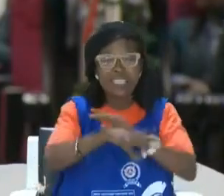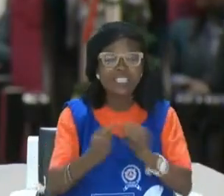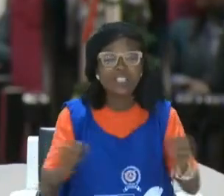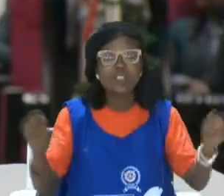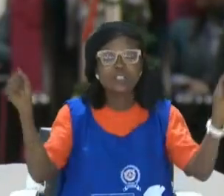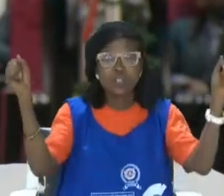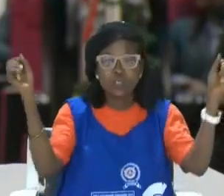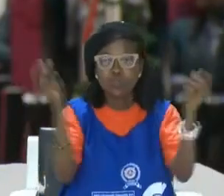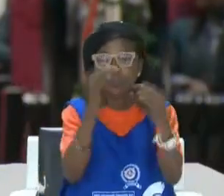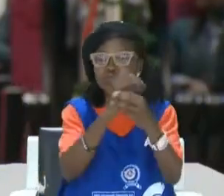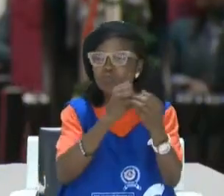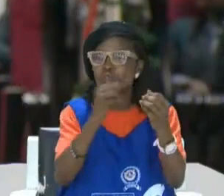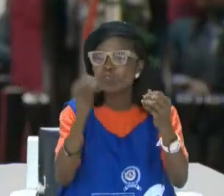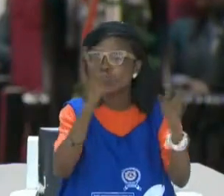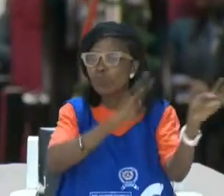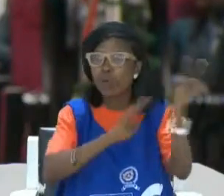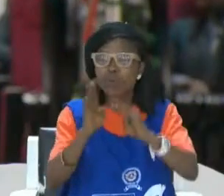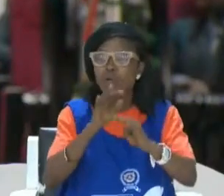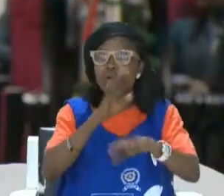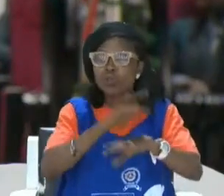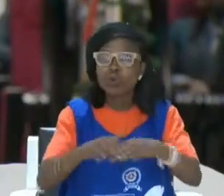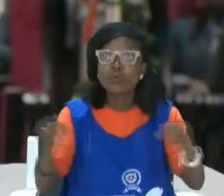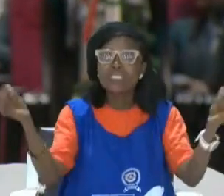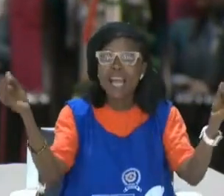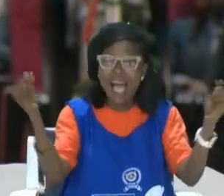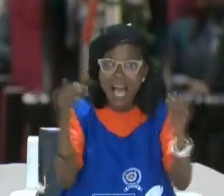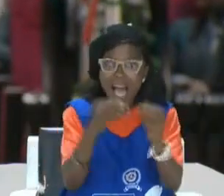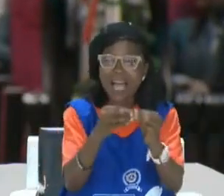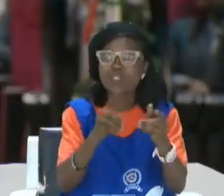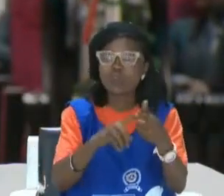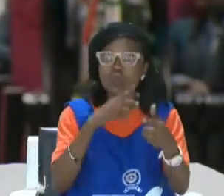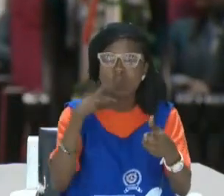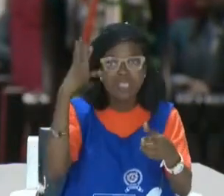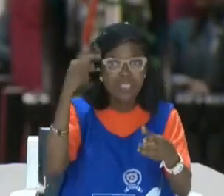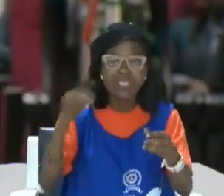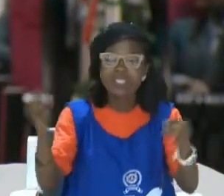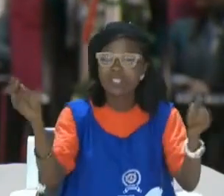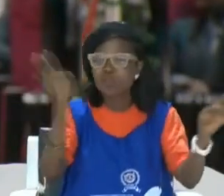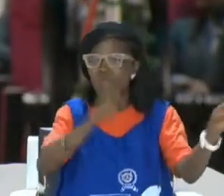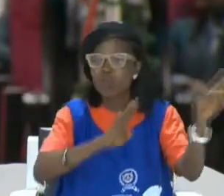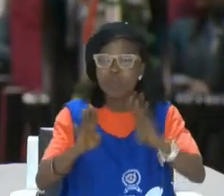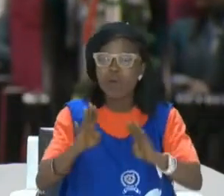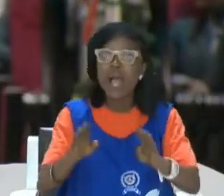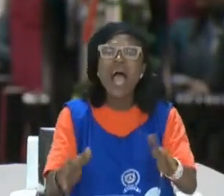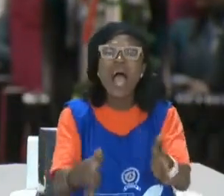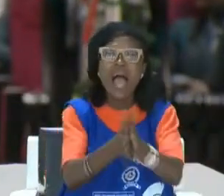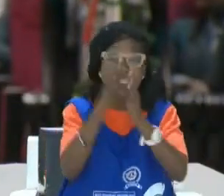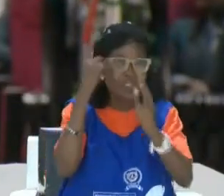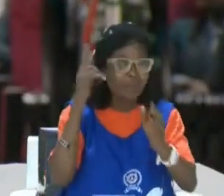So what you should do, don't add to his trouble. Ask for mercy for him.